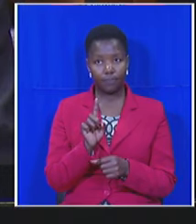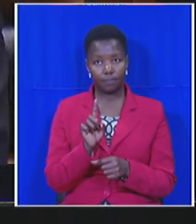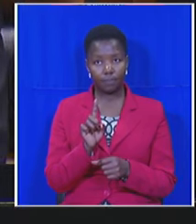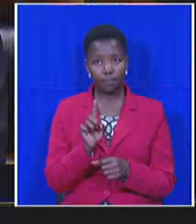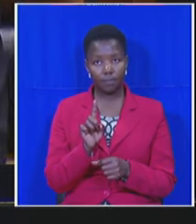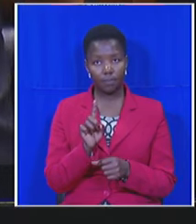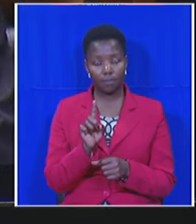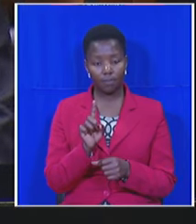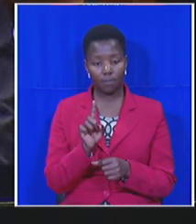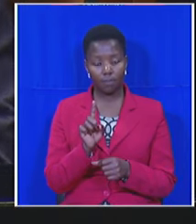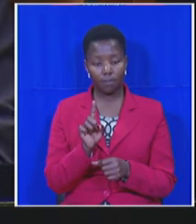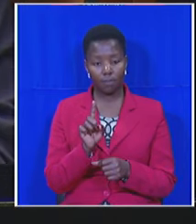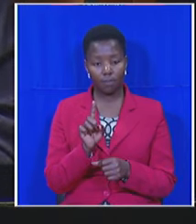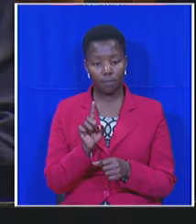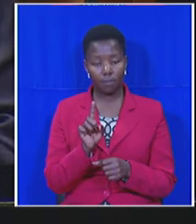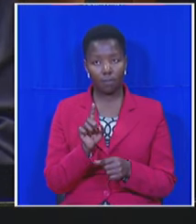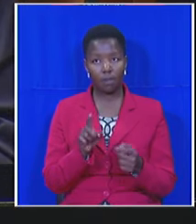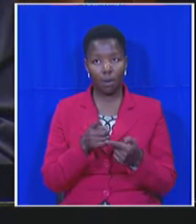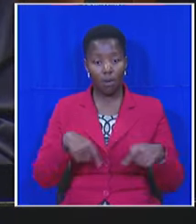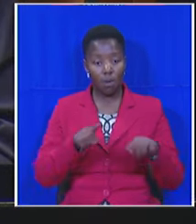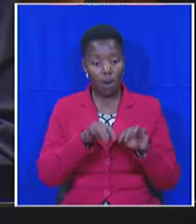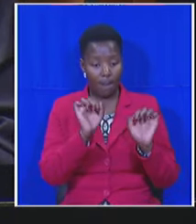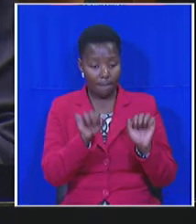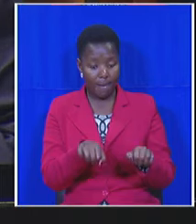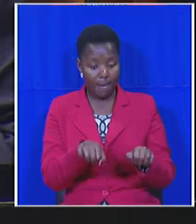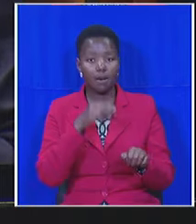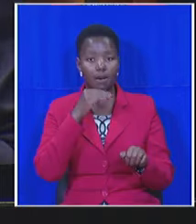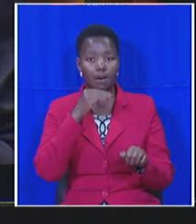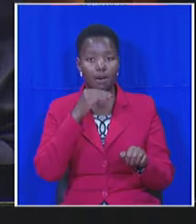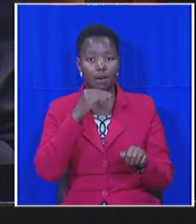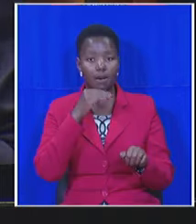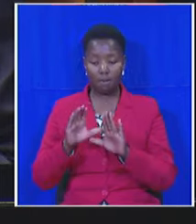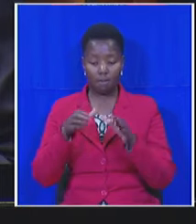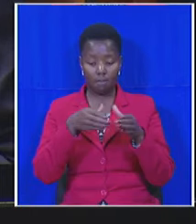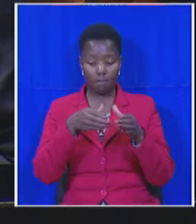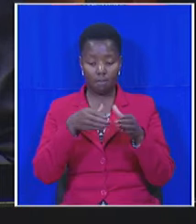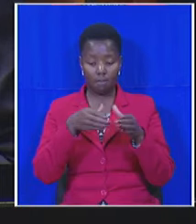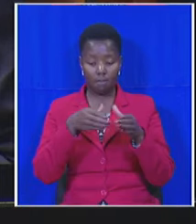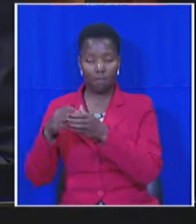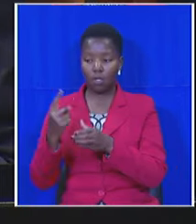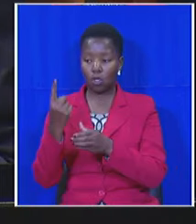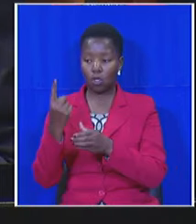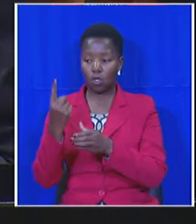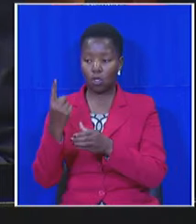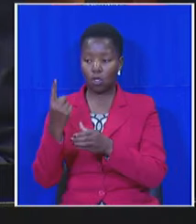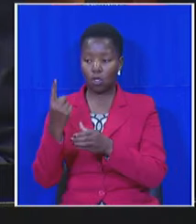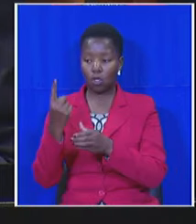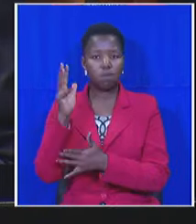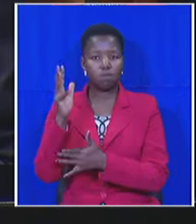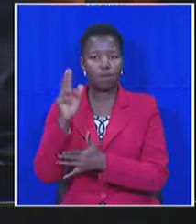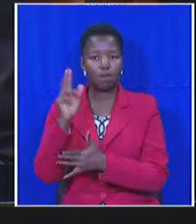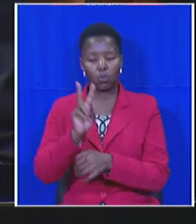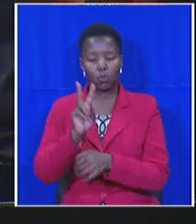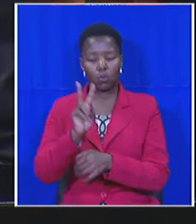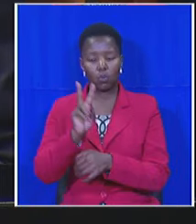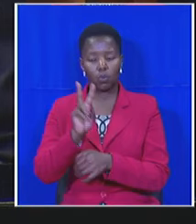I have been advised that by agreement, declaration will be limited to 2 minutes each. The bells will be rung for